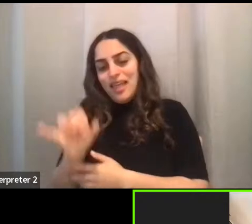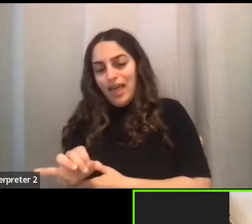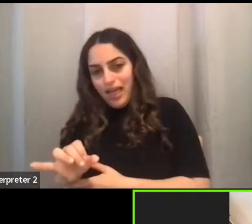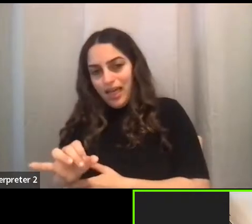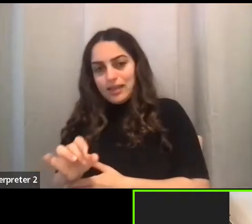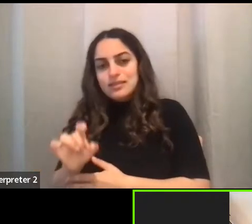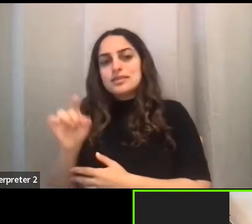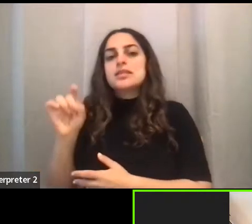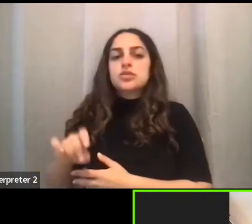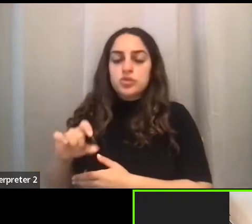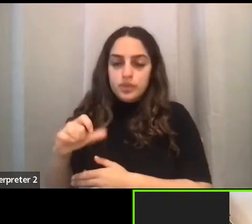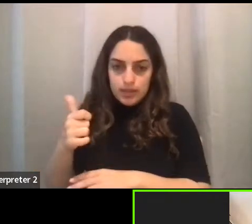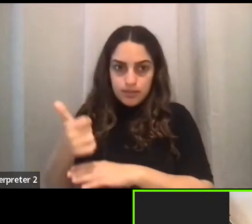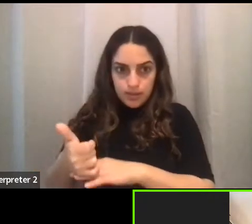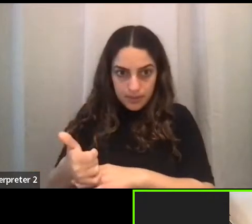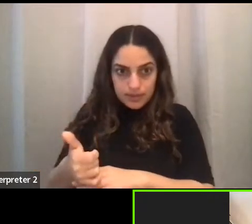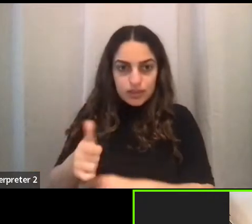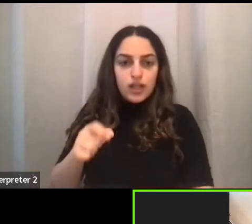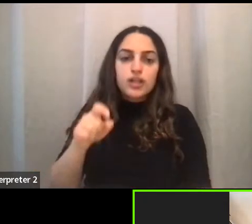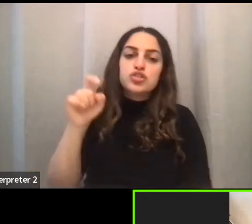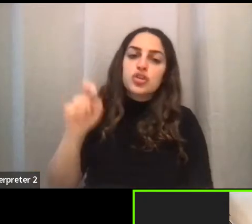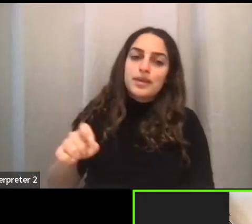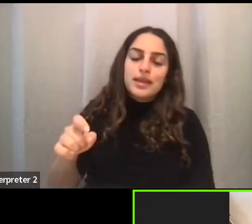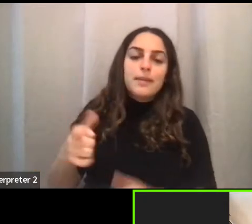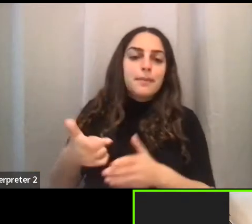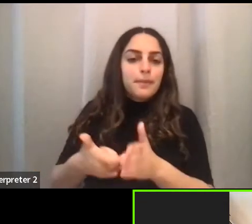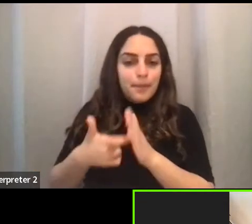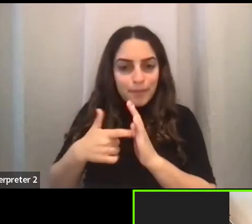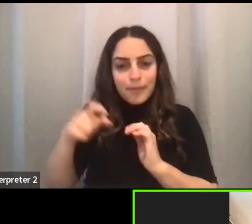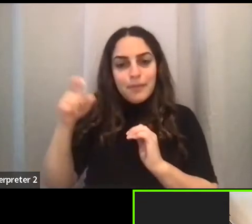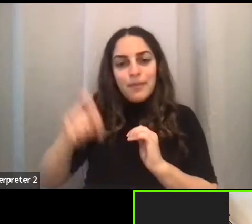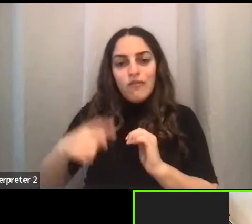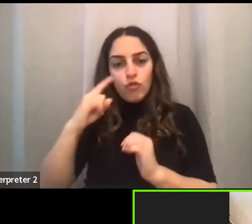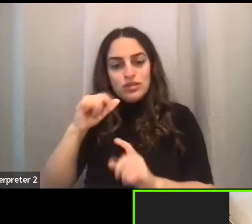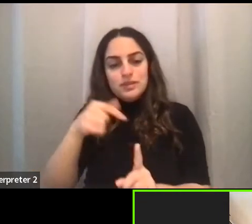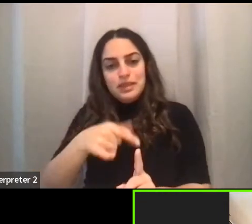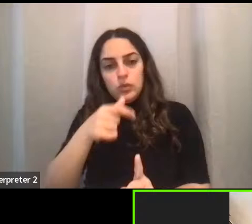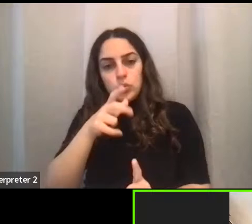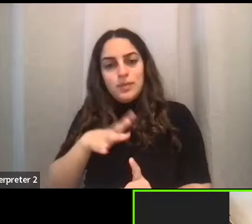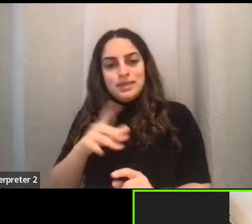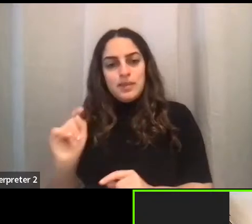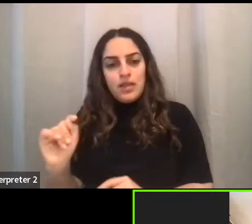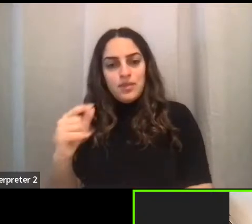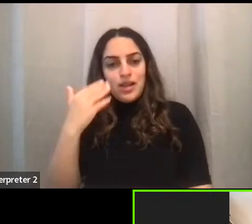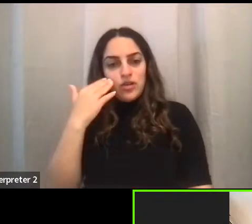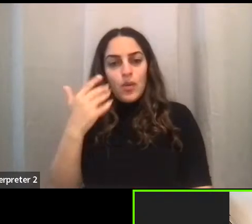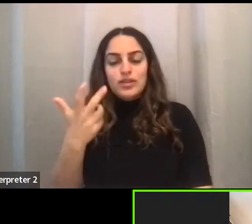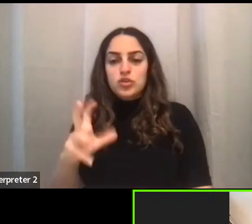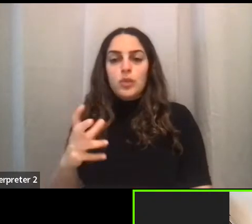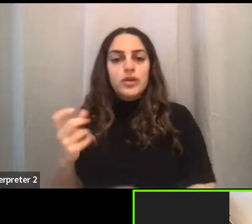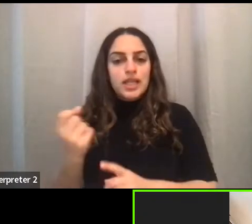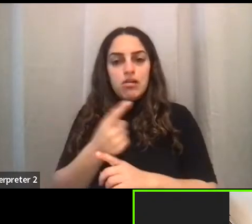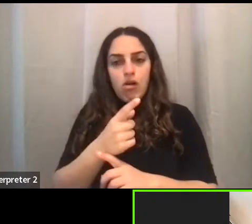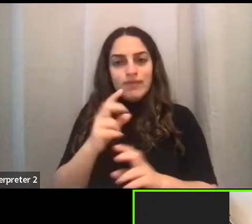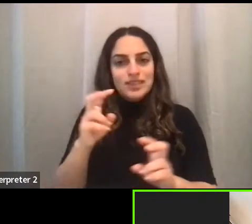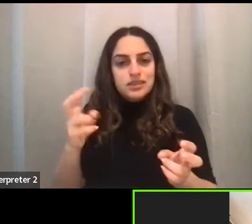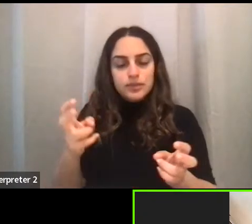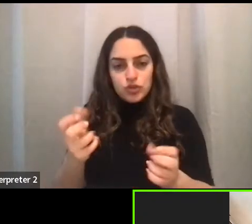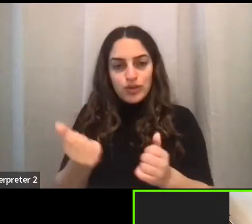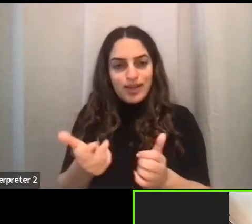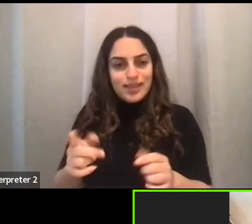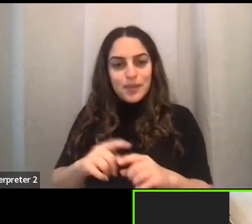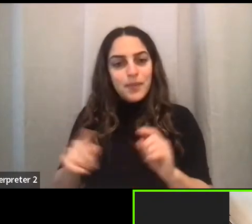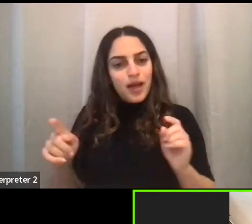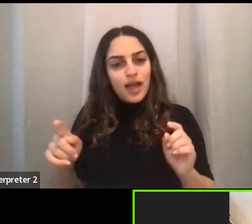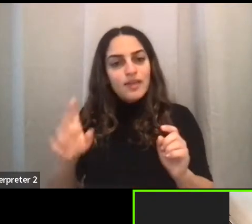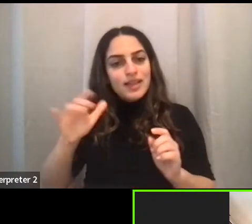be implemented in it should be mandatory for it to be a woman's bathroom and i know i don't want to get off subject or anything but it's